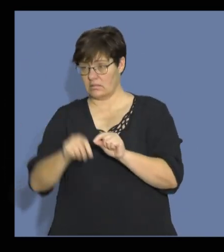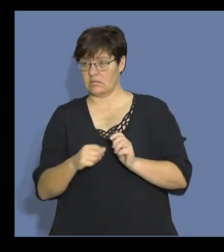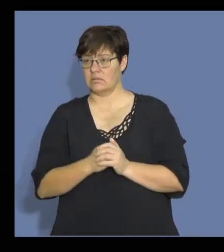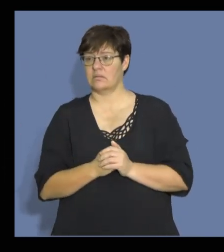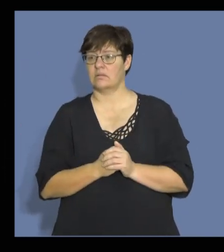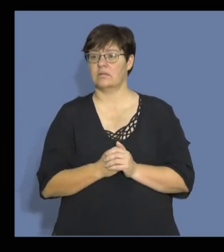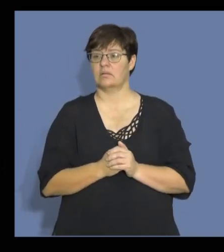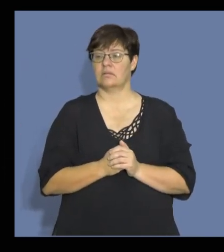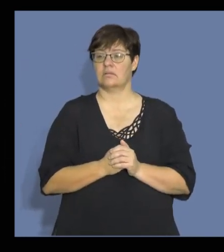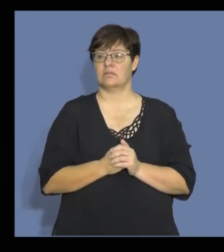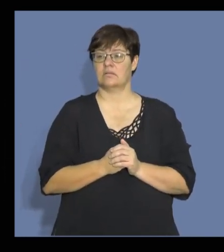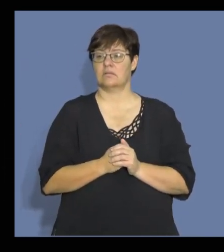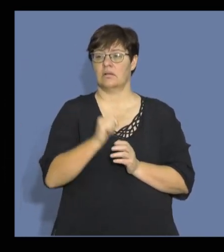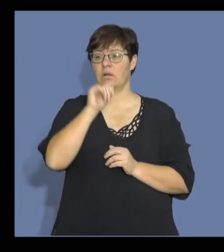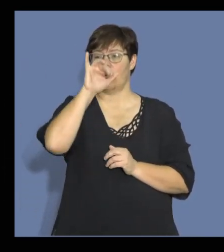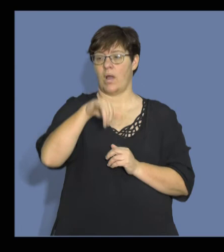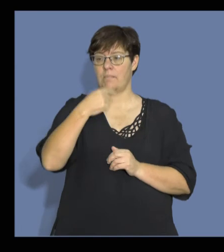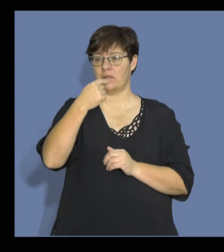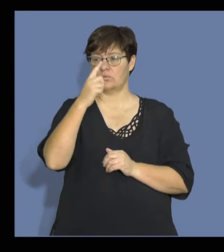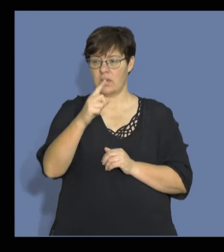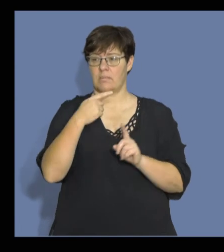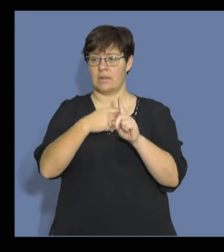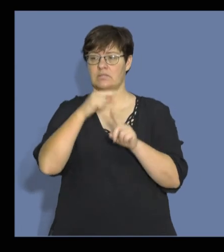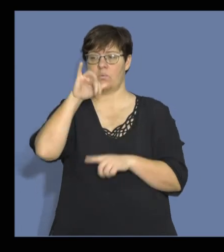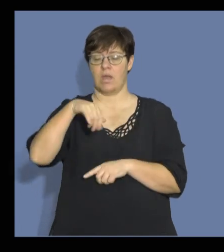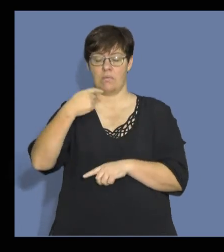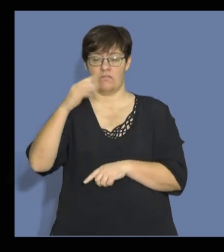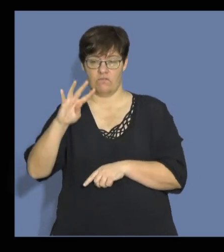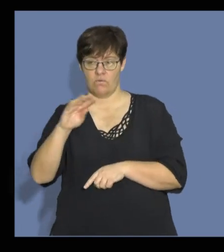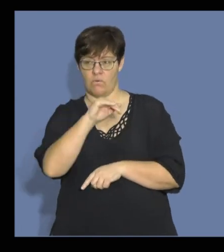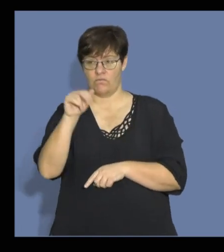coordinate here, and I'm going to divide that by 2.